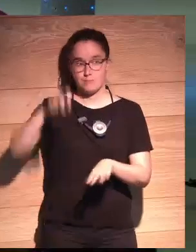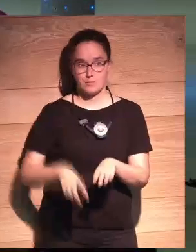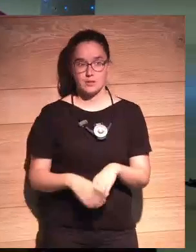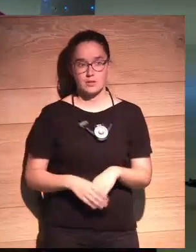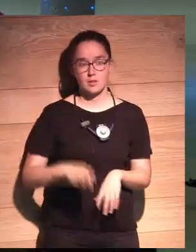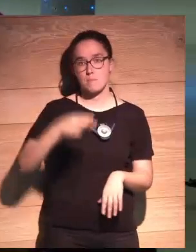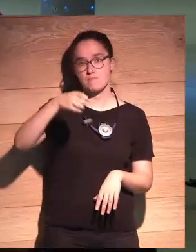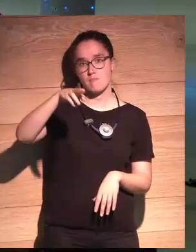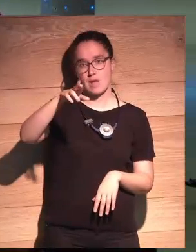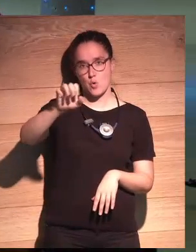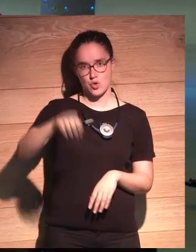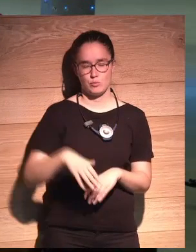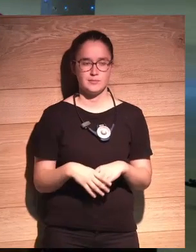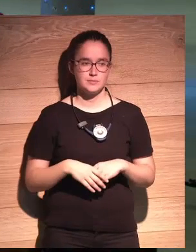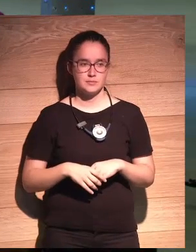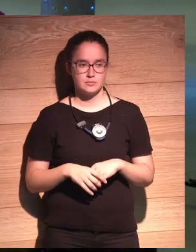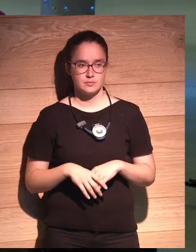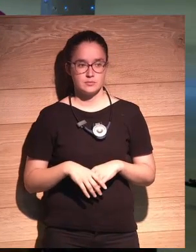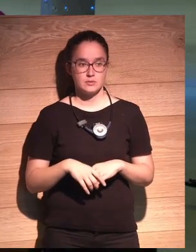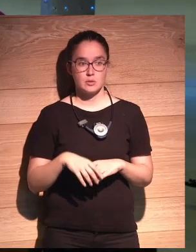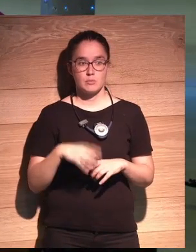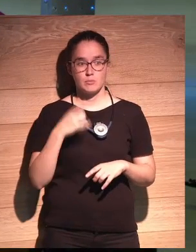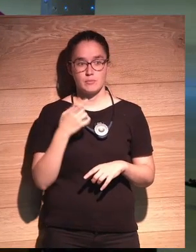aligned with the Sustainable Development Goals.